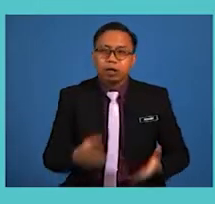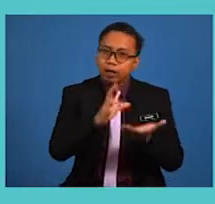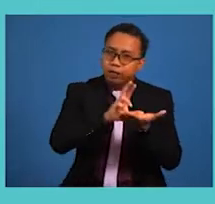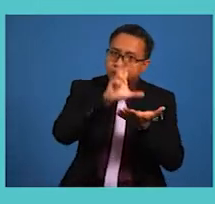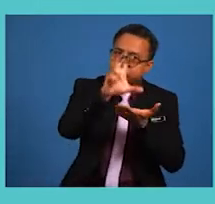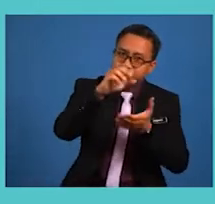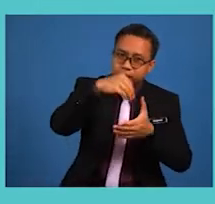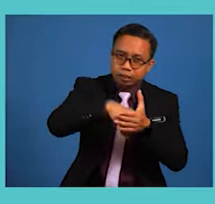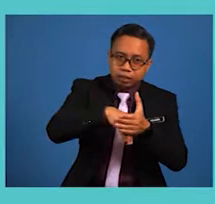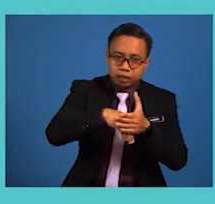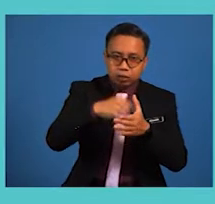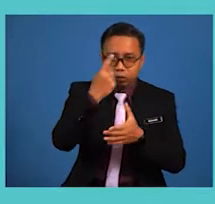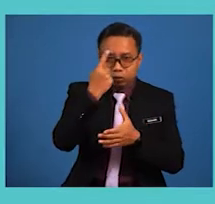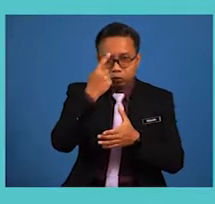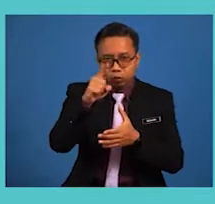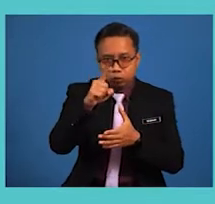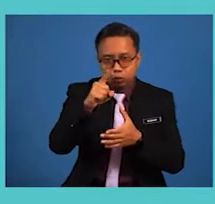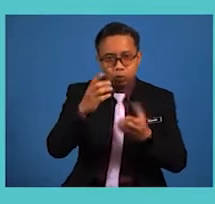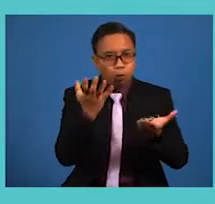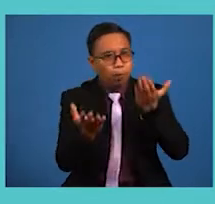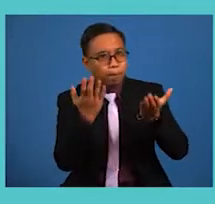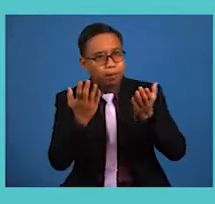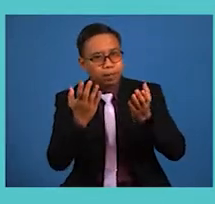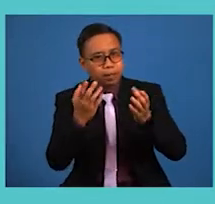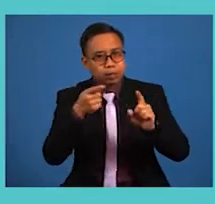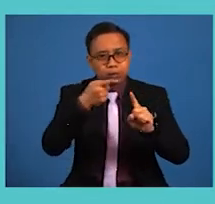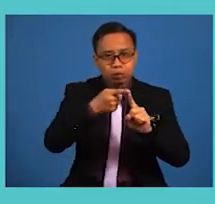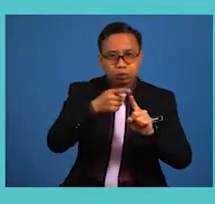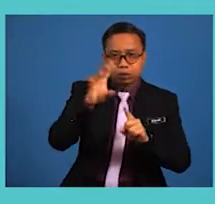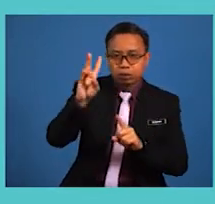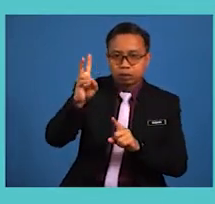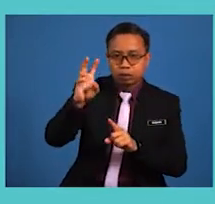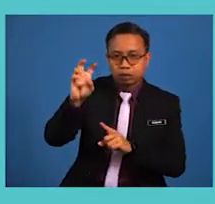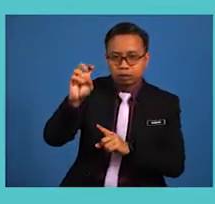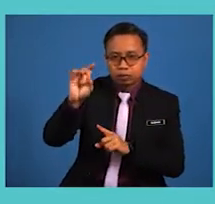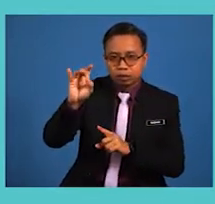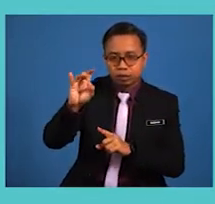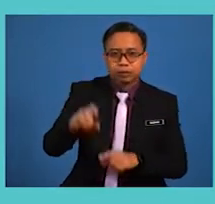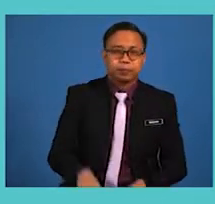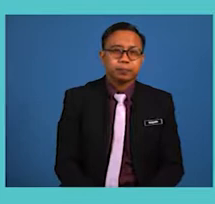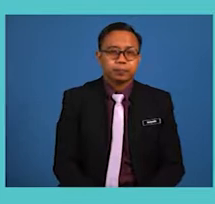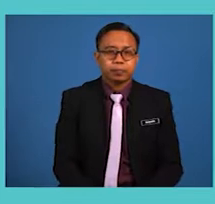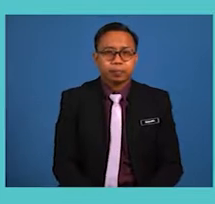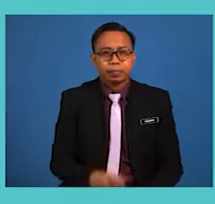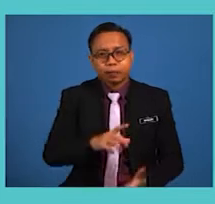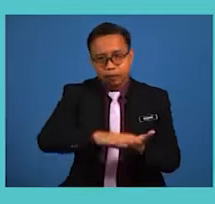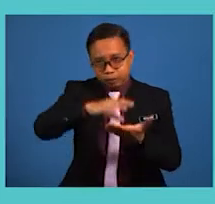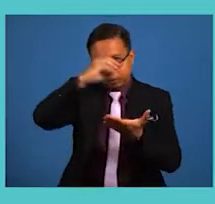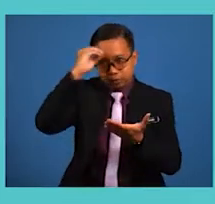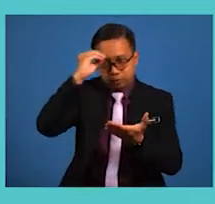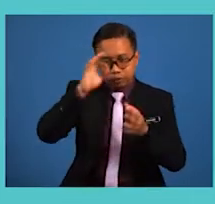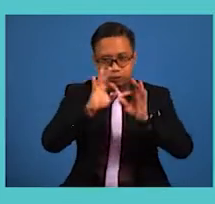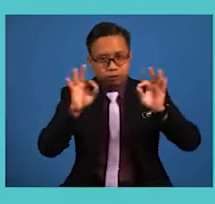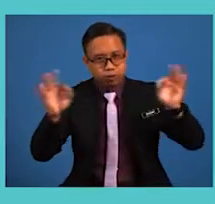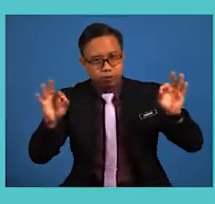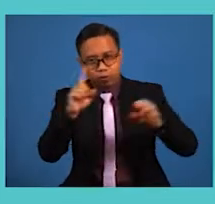4 compared to 1970 in bracket 3. Let's study this sentence